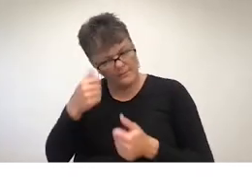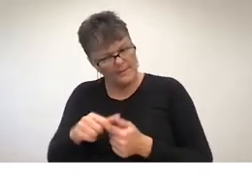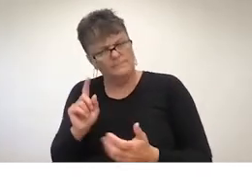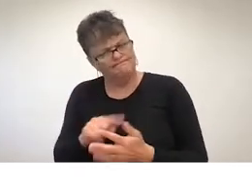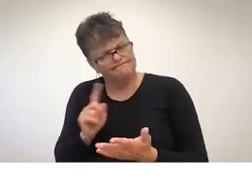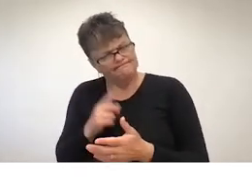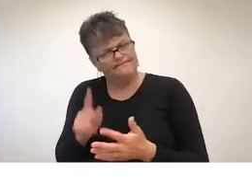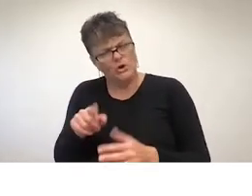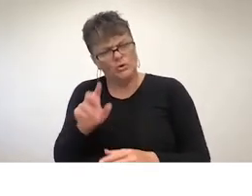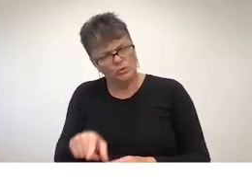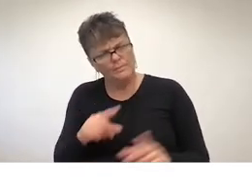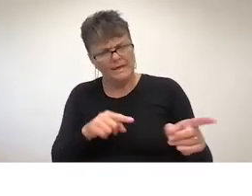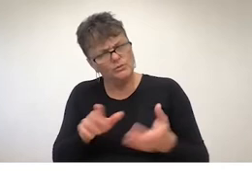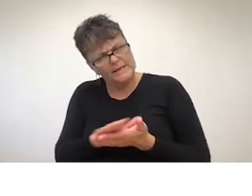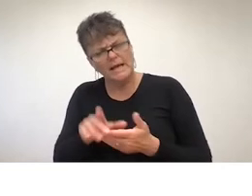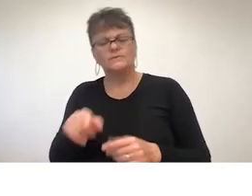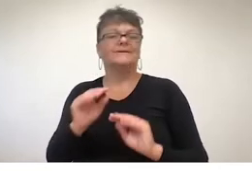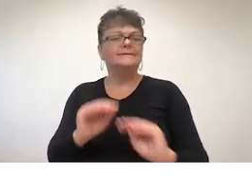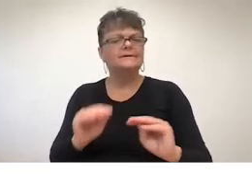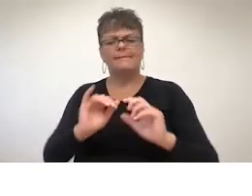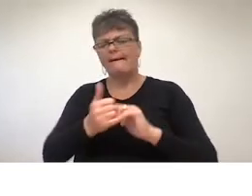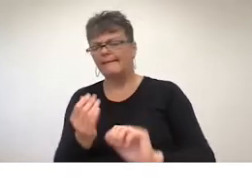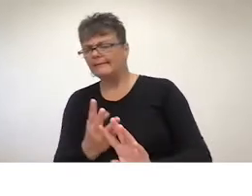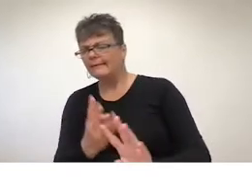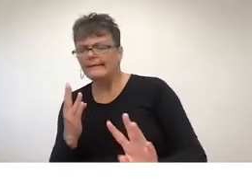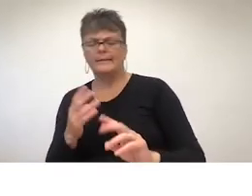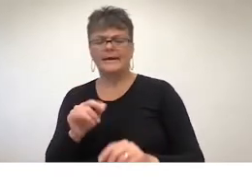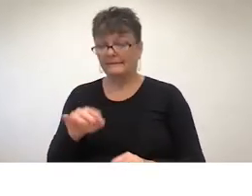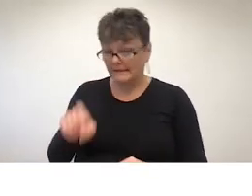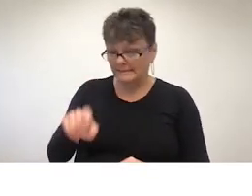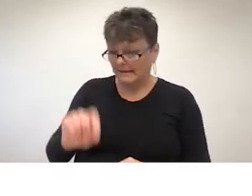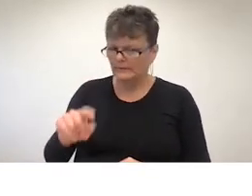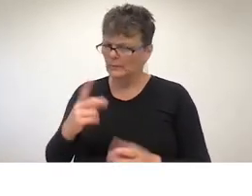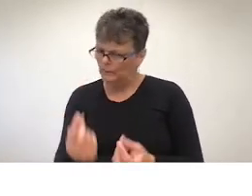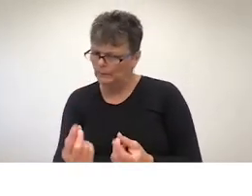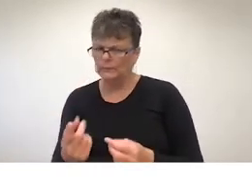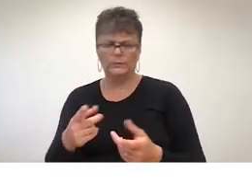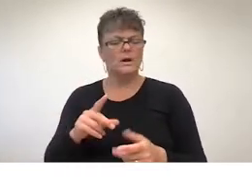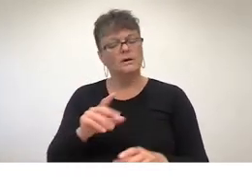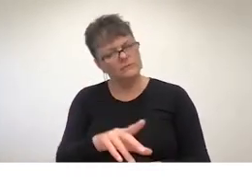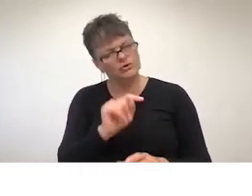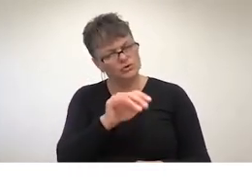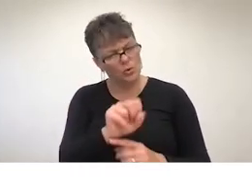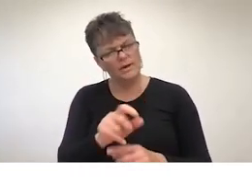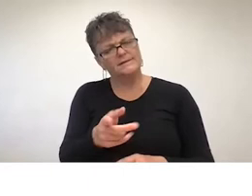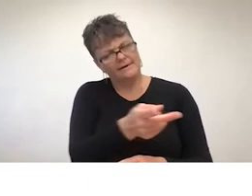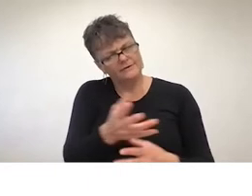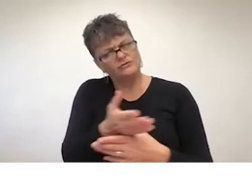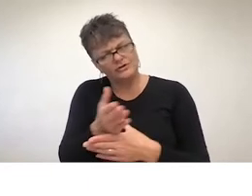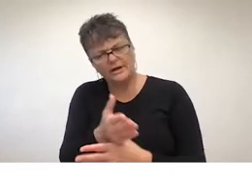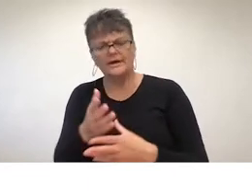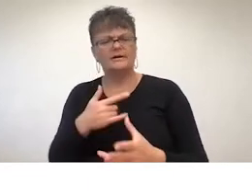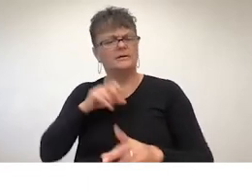We teach them how to stand in line and what to do when they need to go to the bathroom and how to share toys. There's a lot of training and orienting that